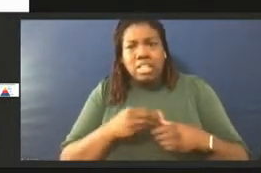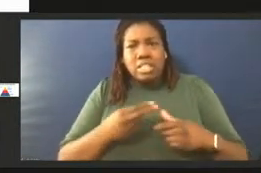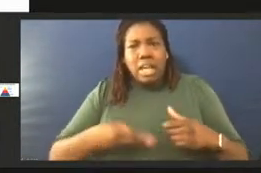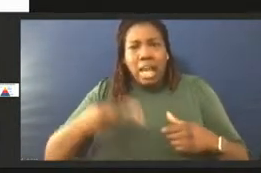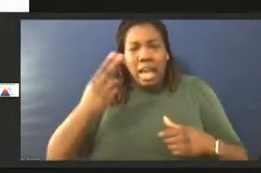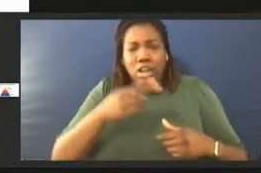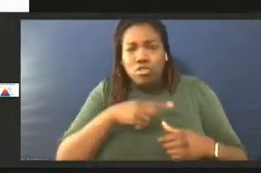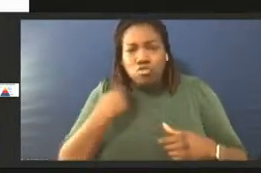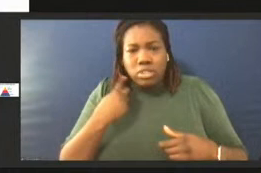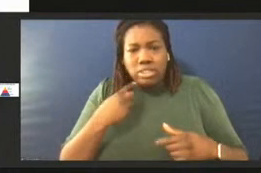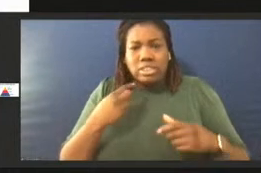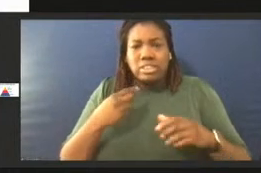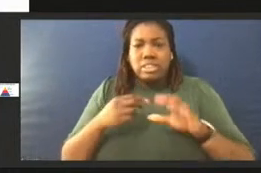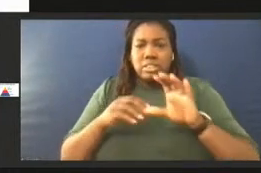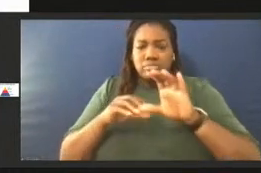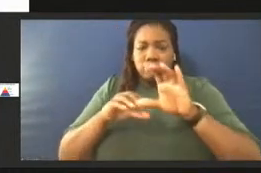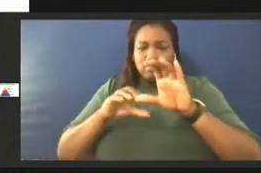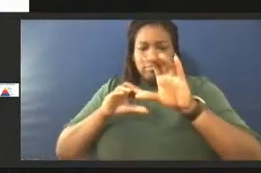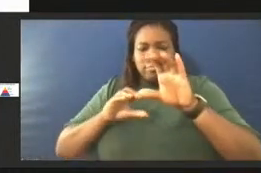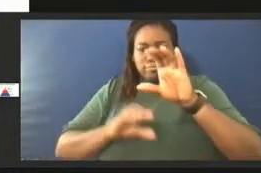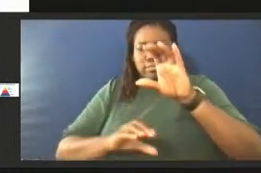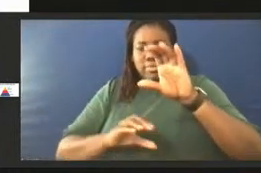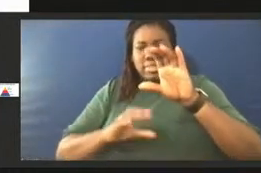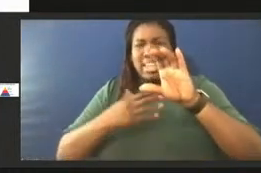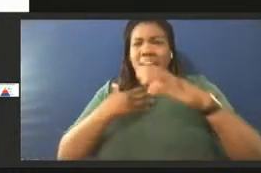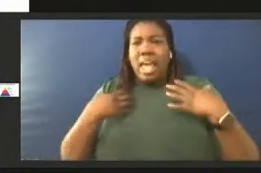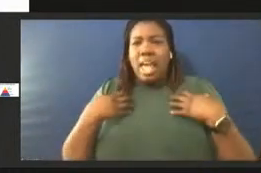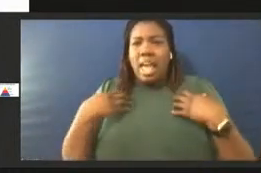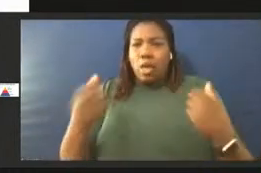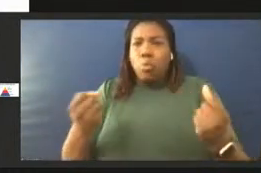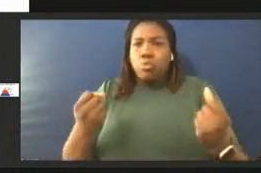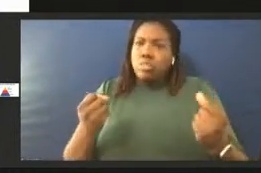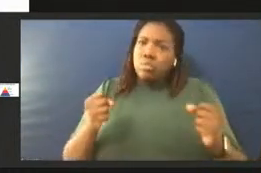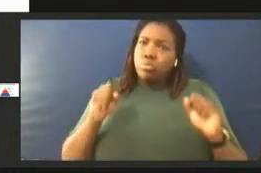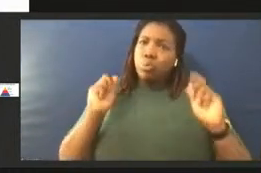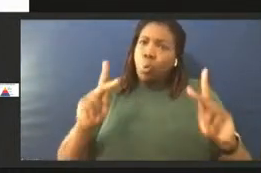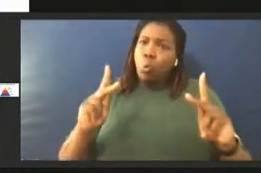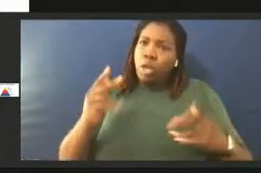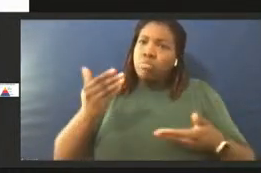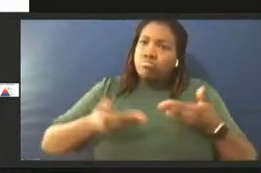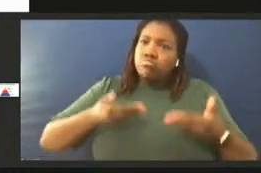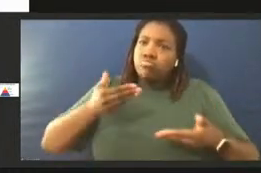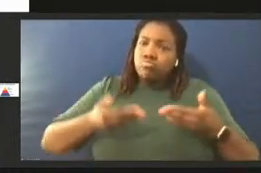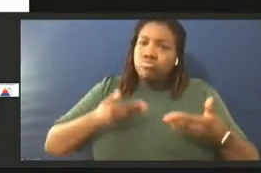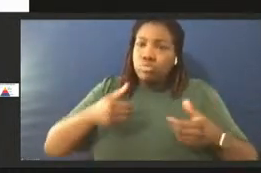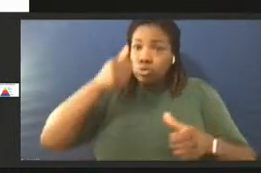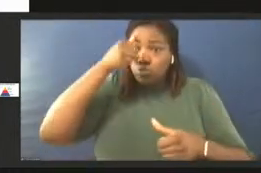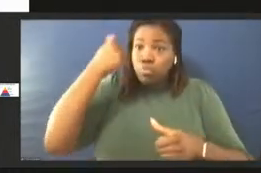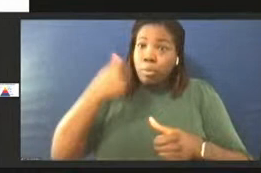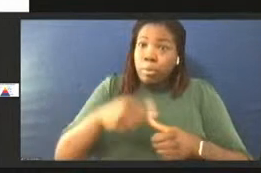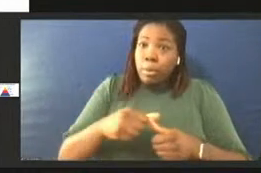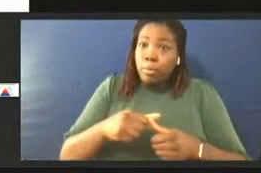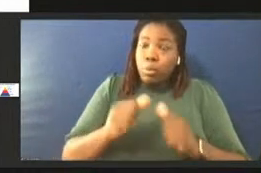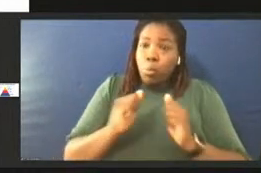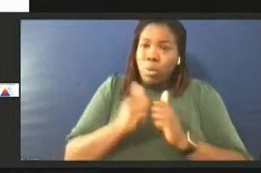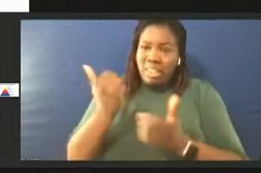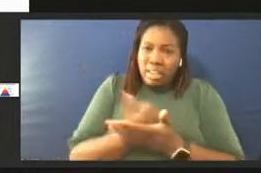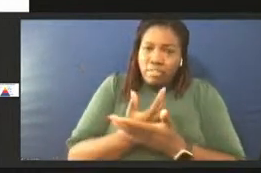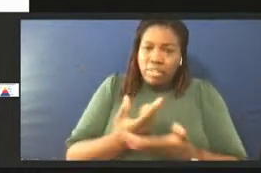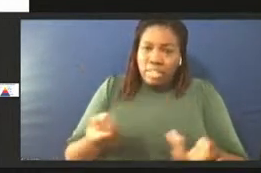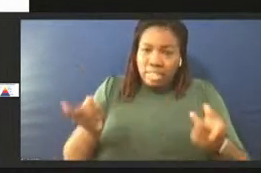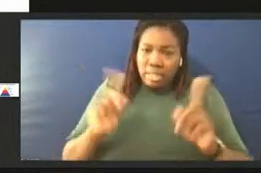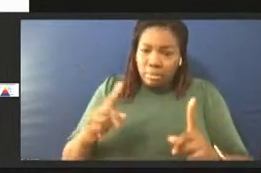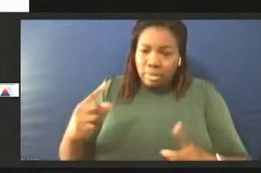then people who are generally healthy and are doing okay. And it's important to remember that even with everything that we're doing, there